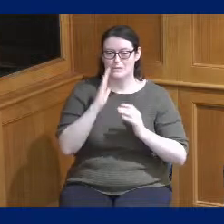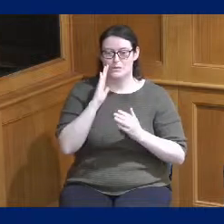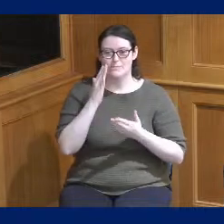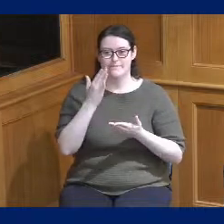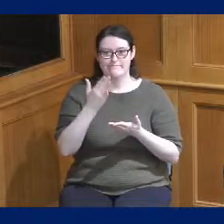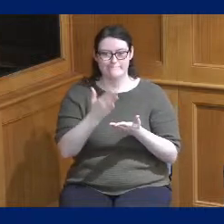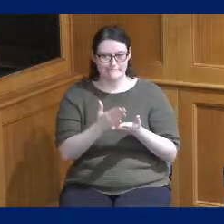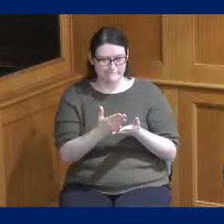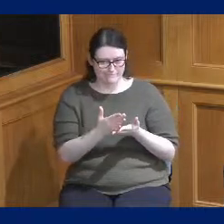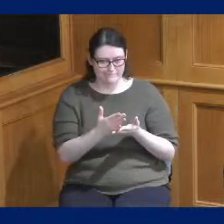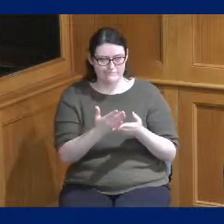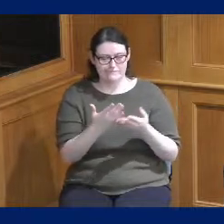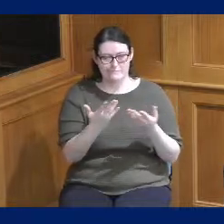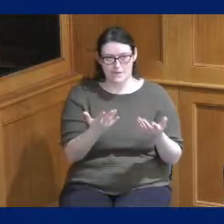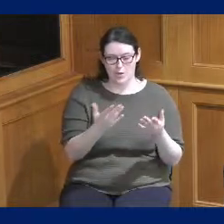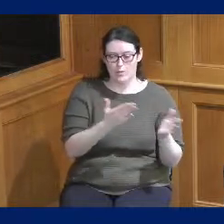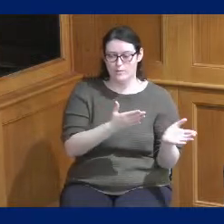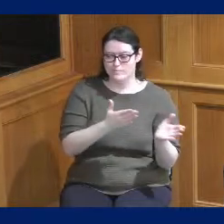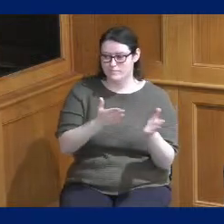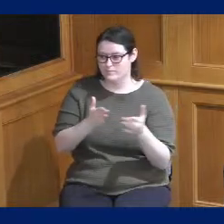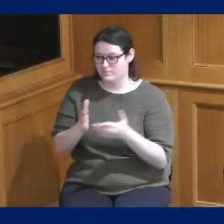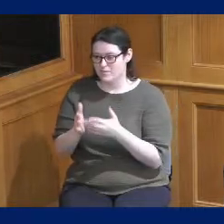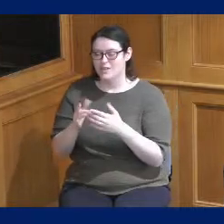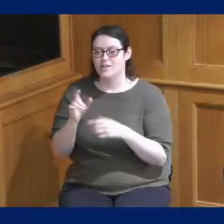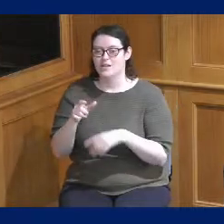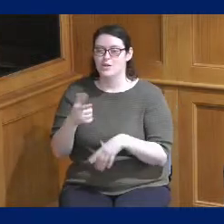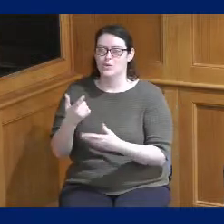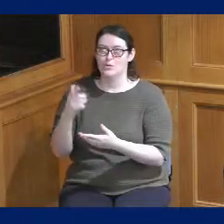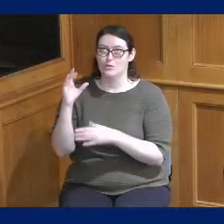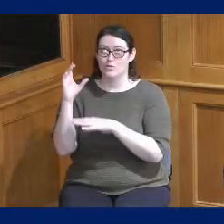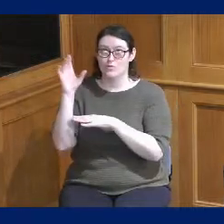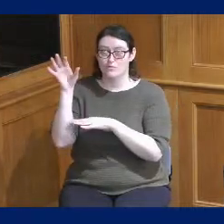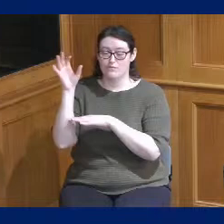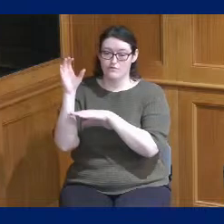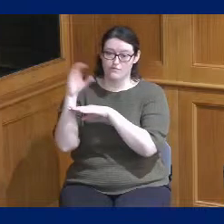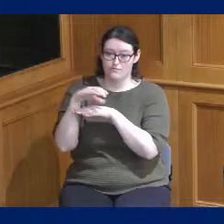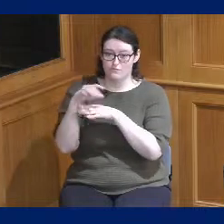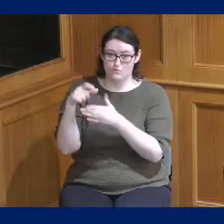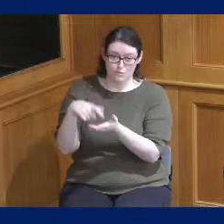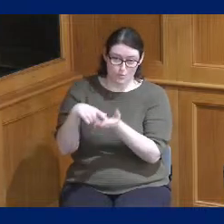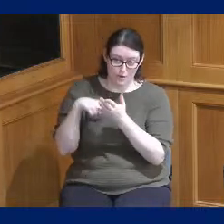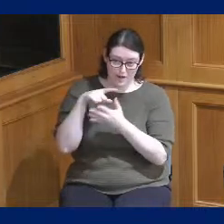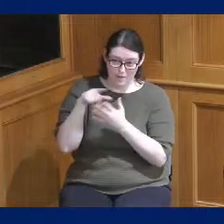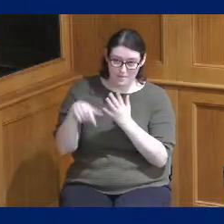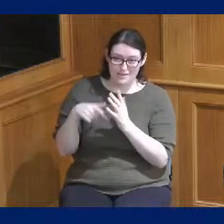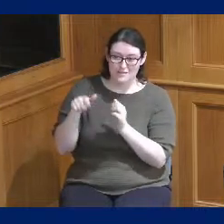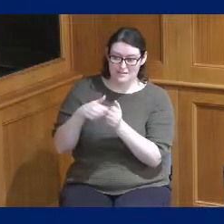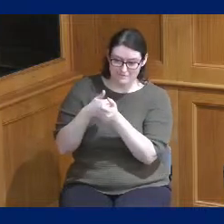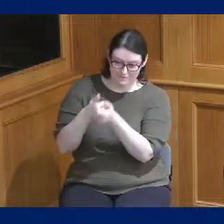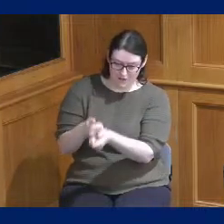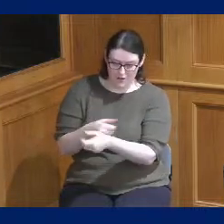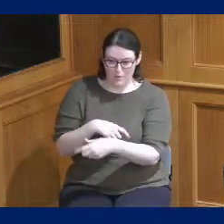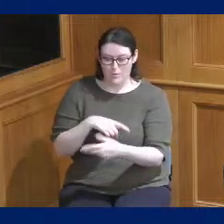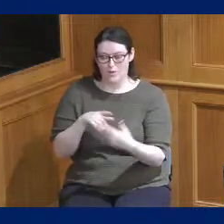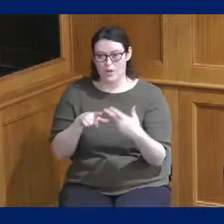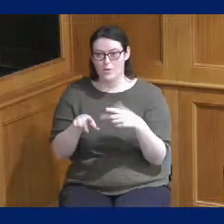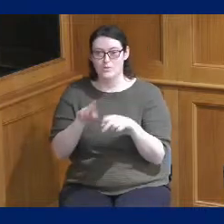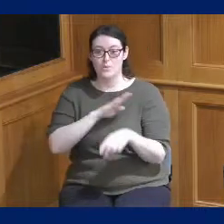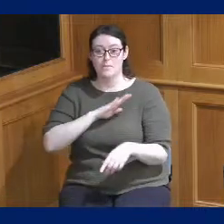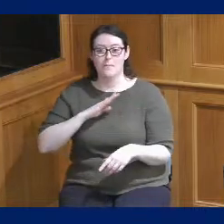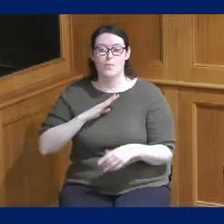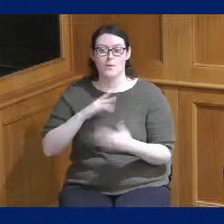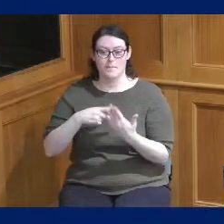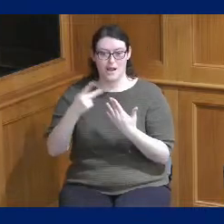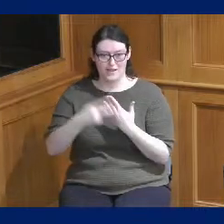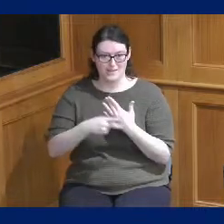progress on the advancement of some of our core mandated requirements, as well as some of the board policy directives that